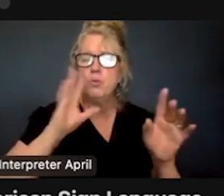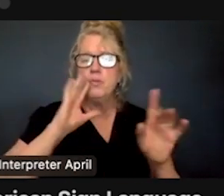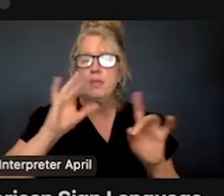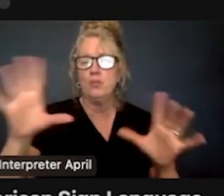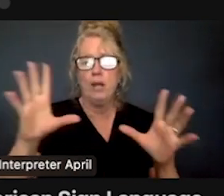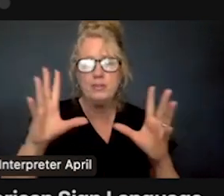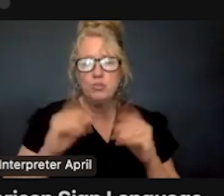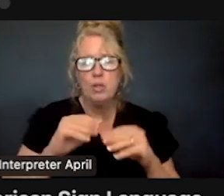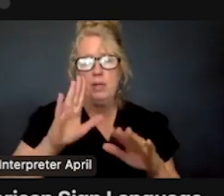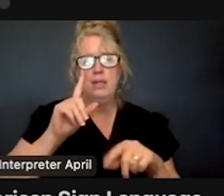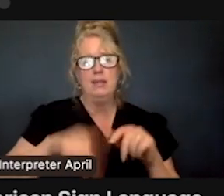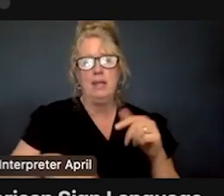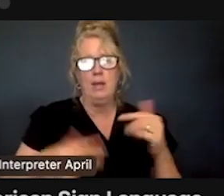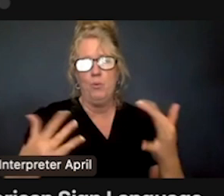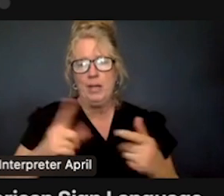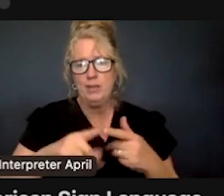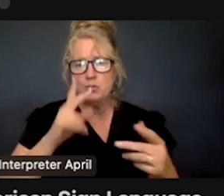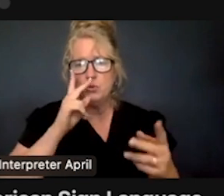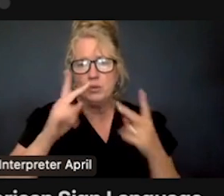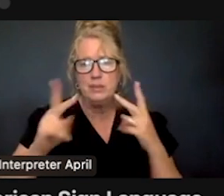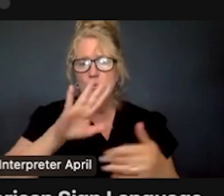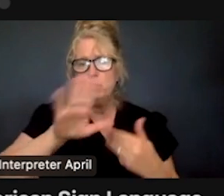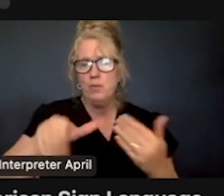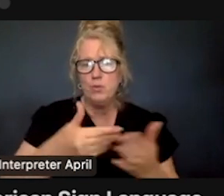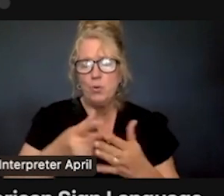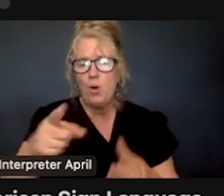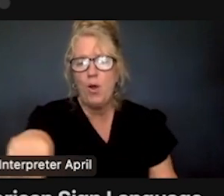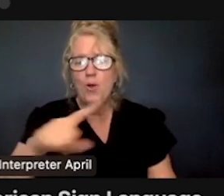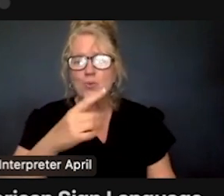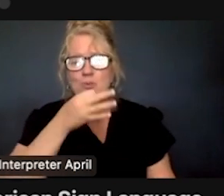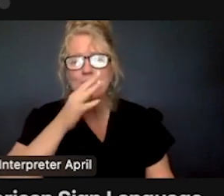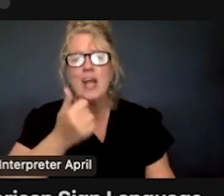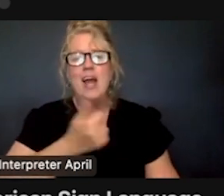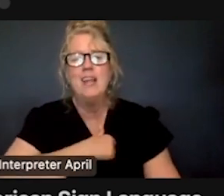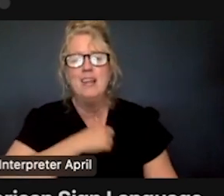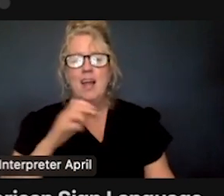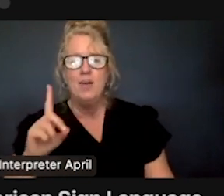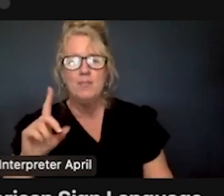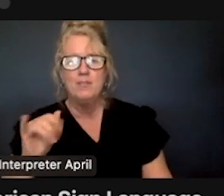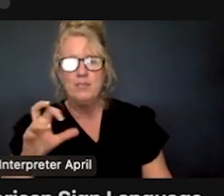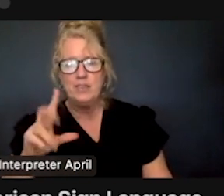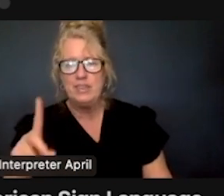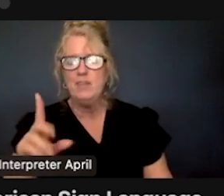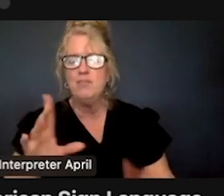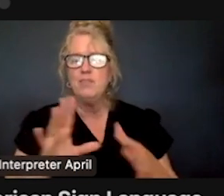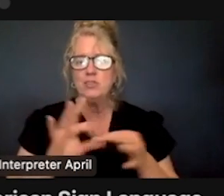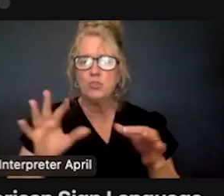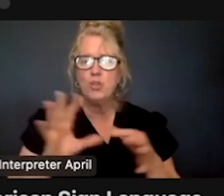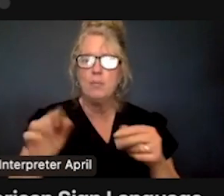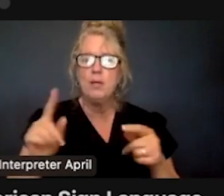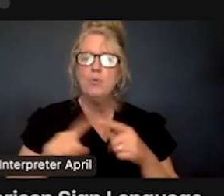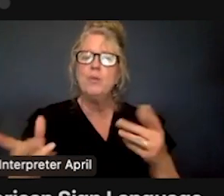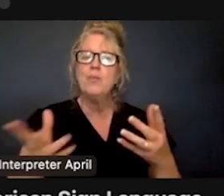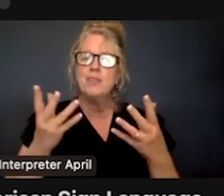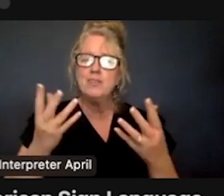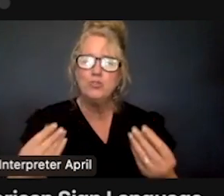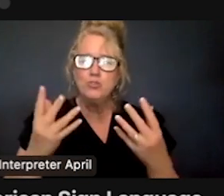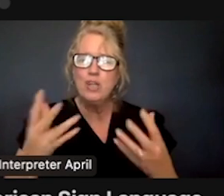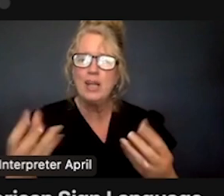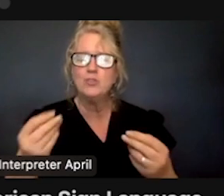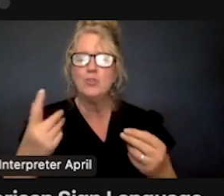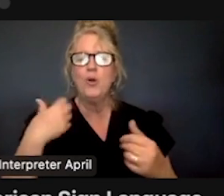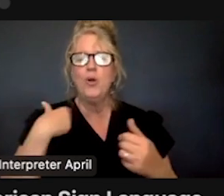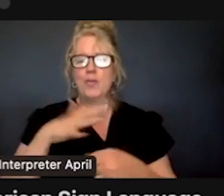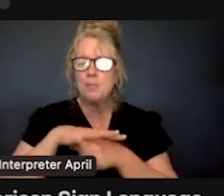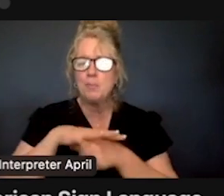wait to share them with you all soon. I really love David's comment about the gentle pressure relentlessly applied,